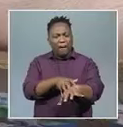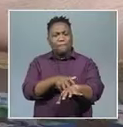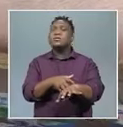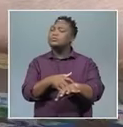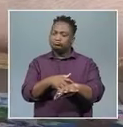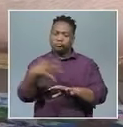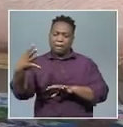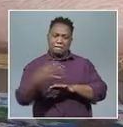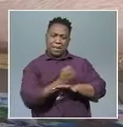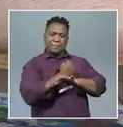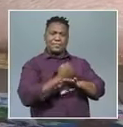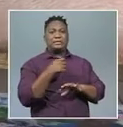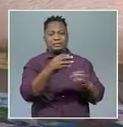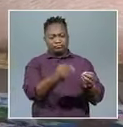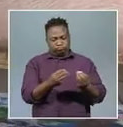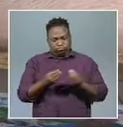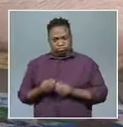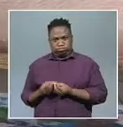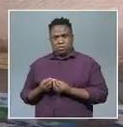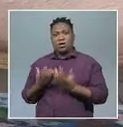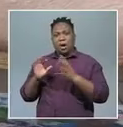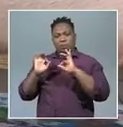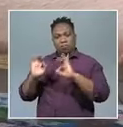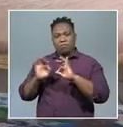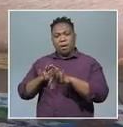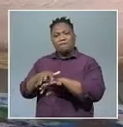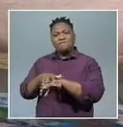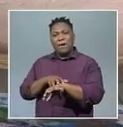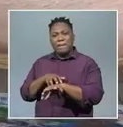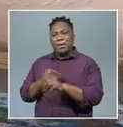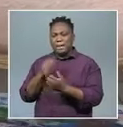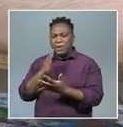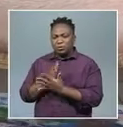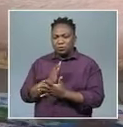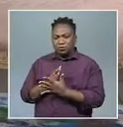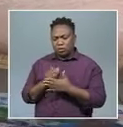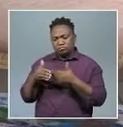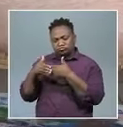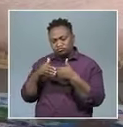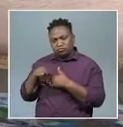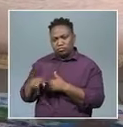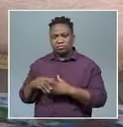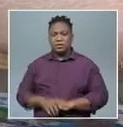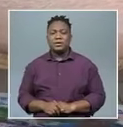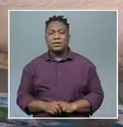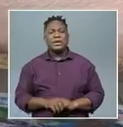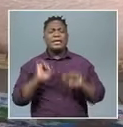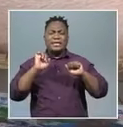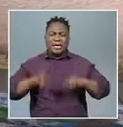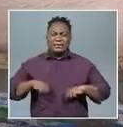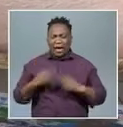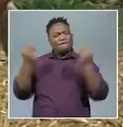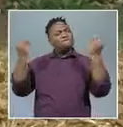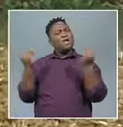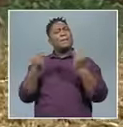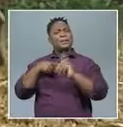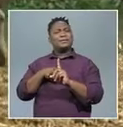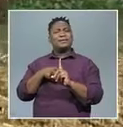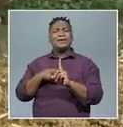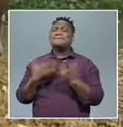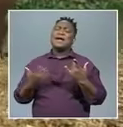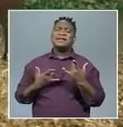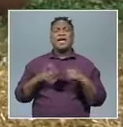Farm Sanctuary SA, a non-profit organization that inspires compassion for farm animals. Even though she's a celebrity now, Pig Casso